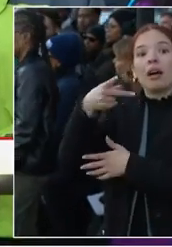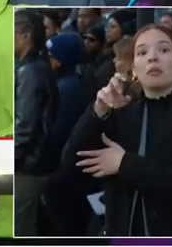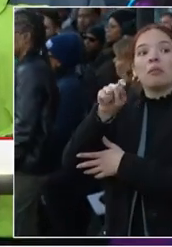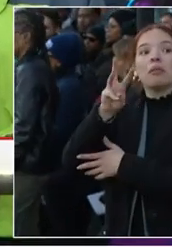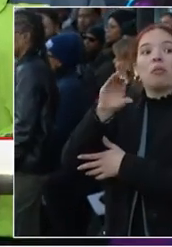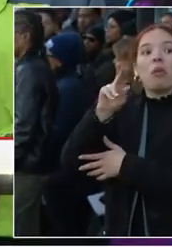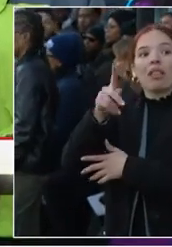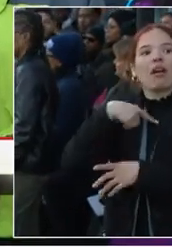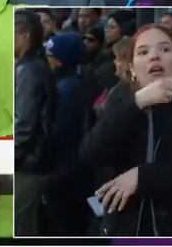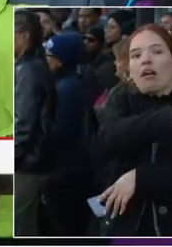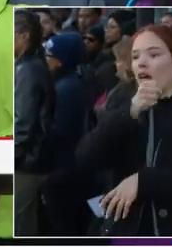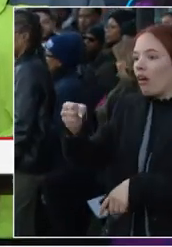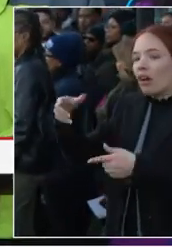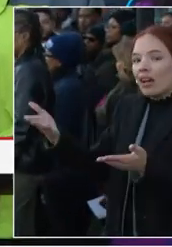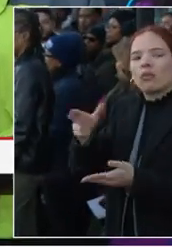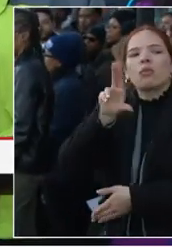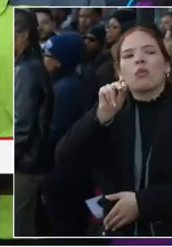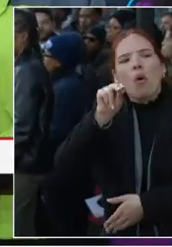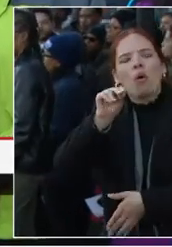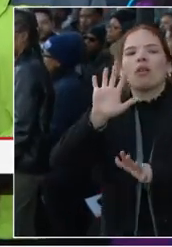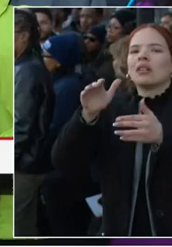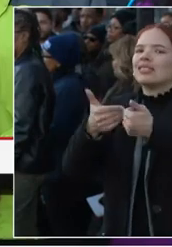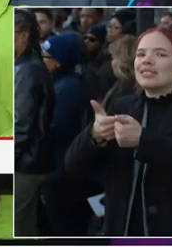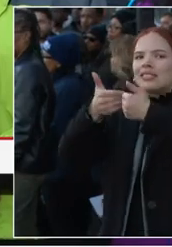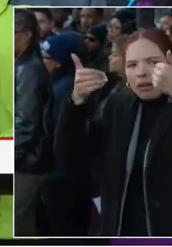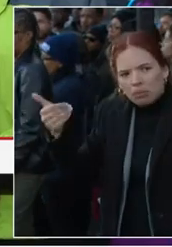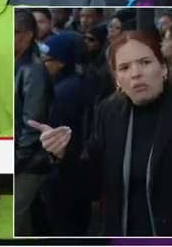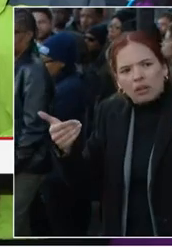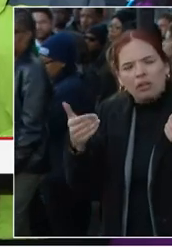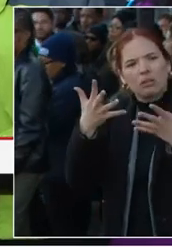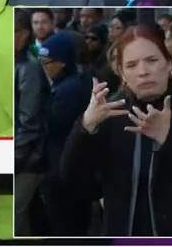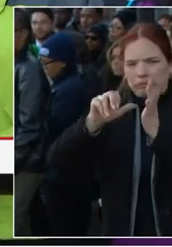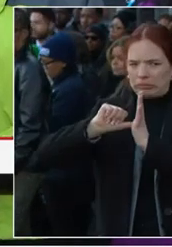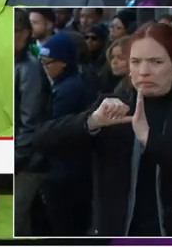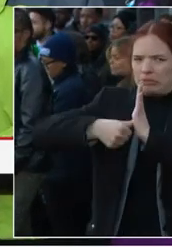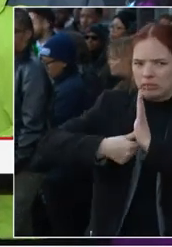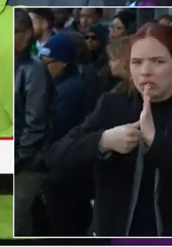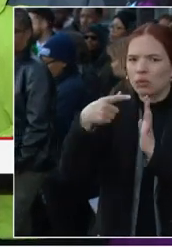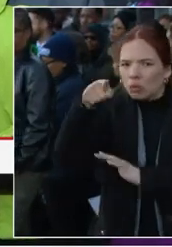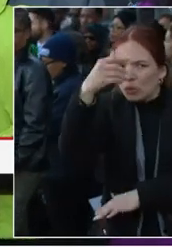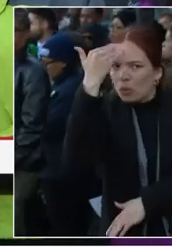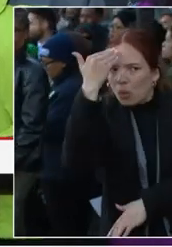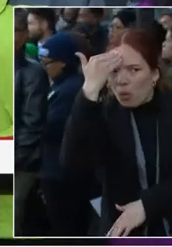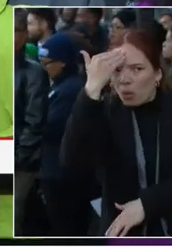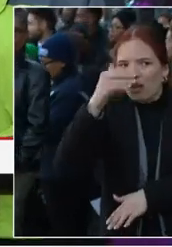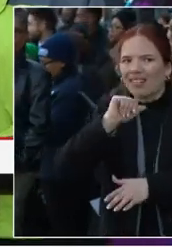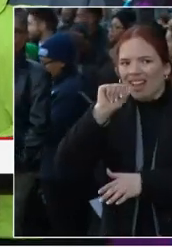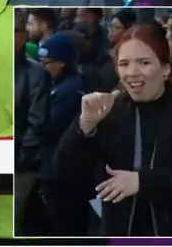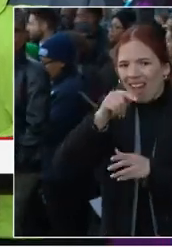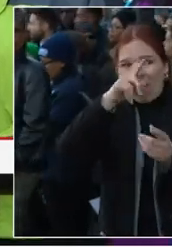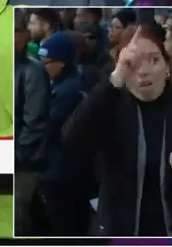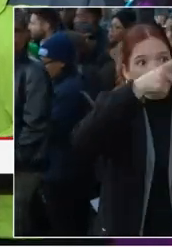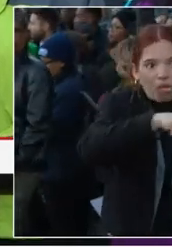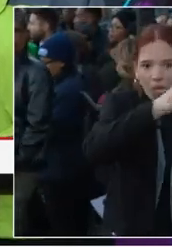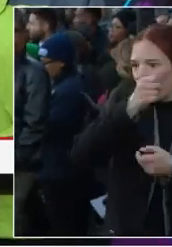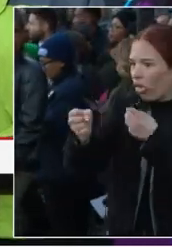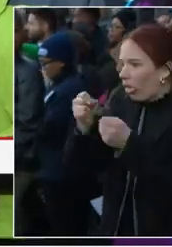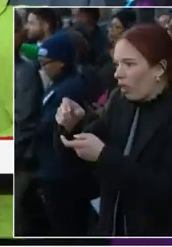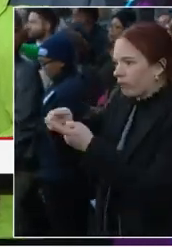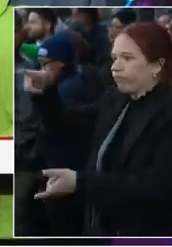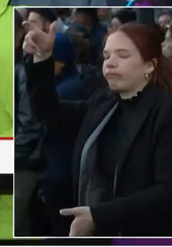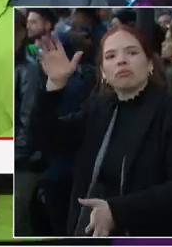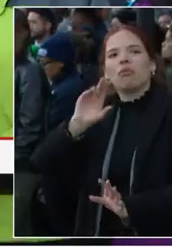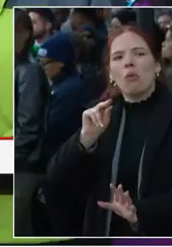think that's very significant and important to point out to community members. But it's been going very well, and no issues with filling the detail or anything like